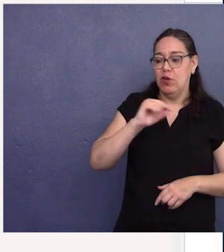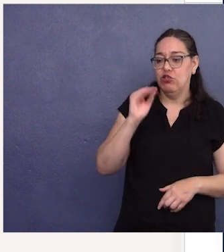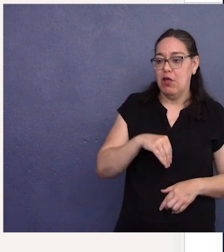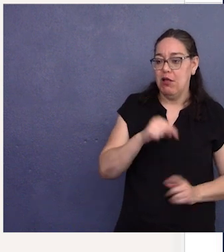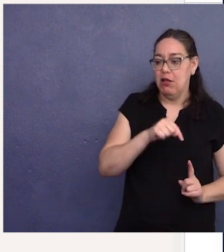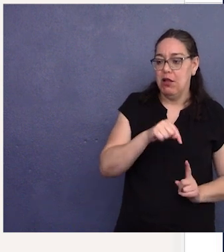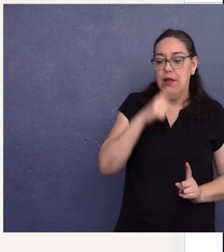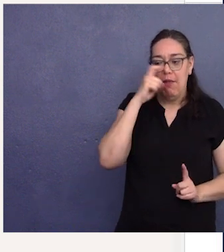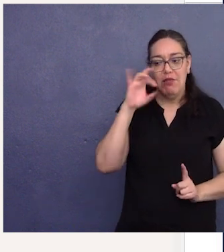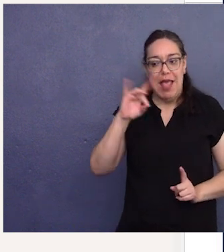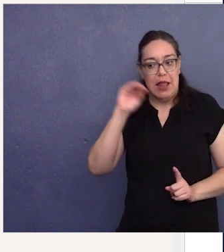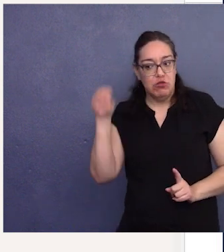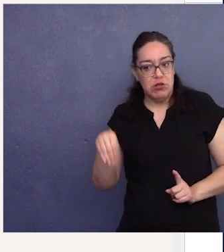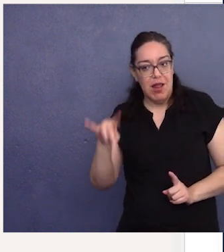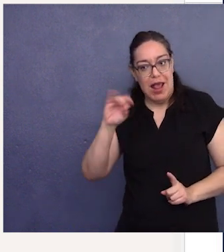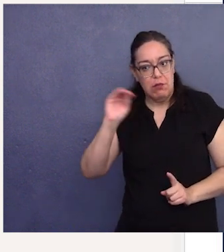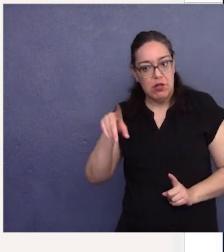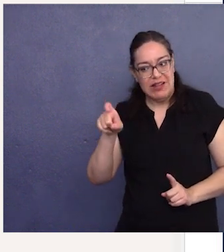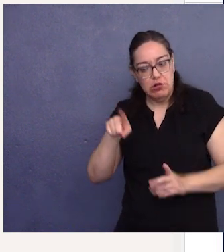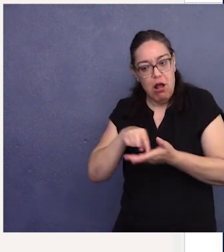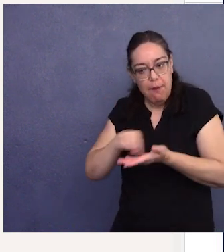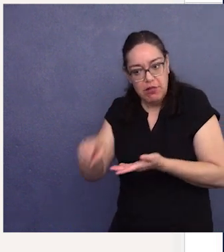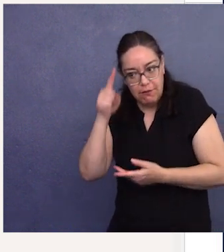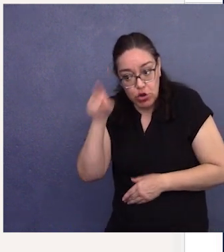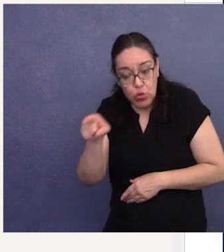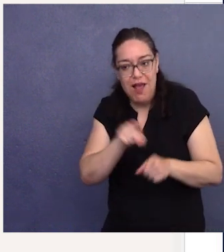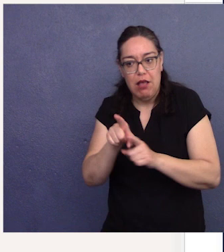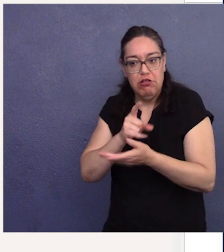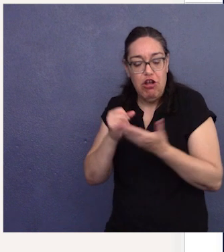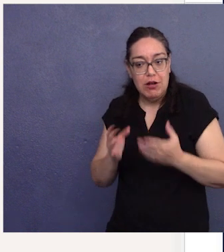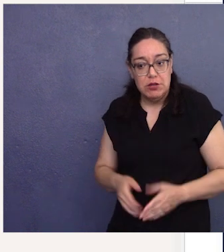Because the 80% needs to be for compensation to you as the artist.